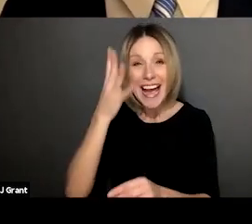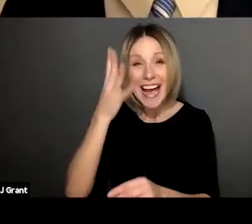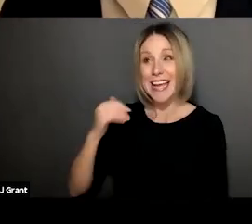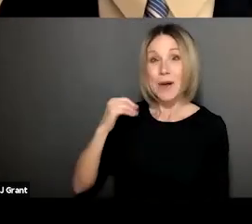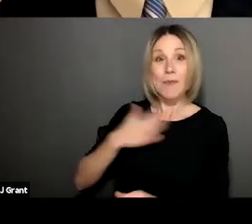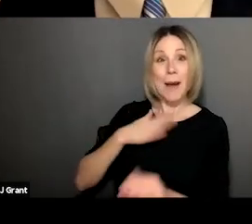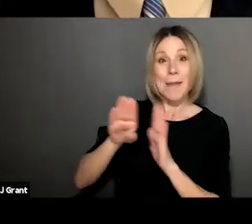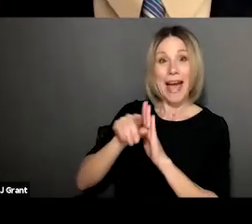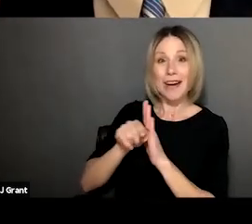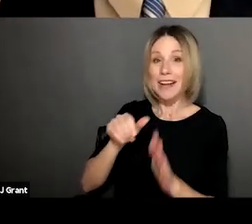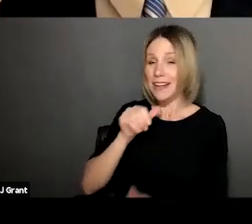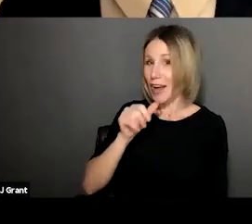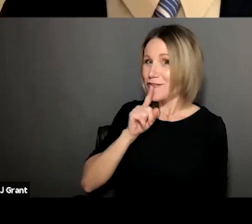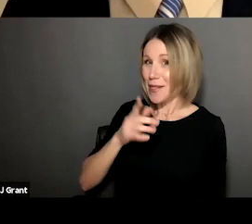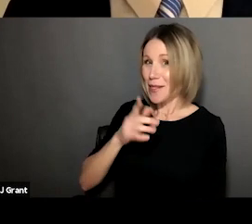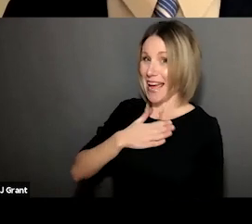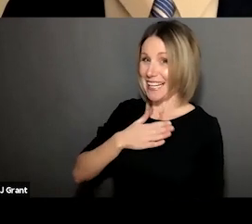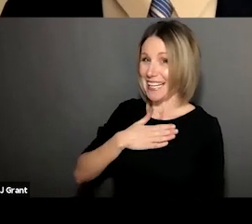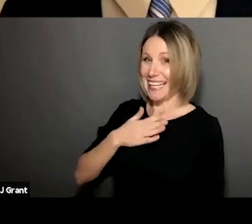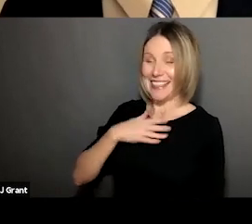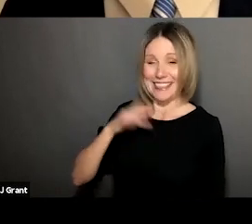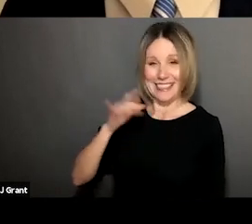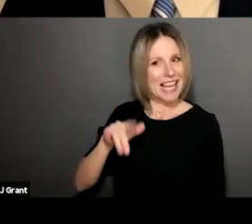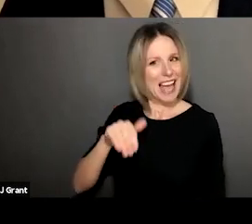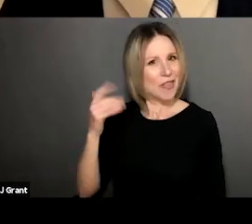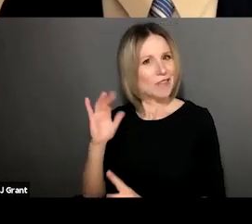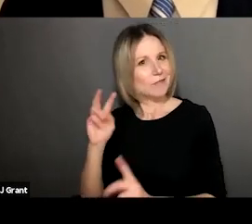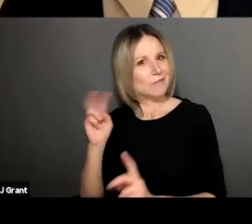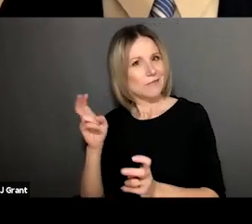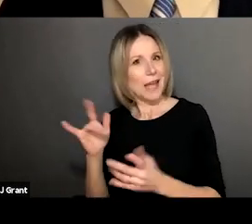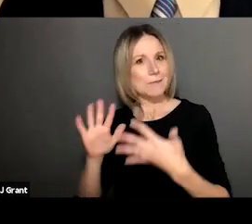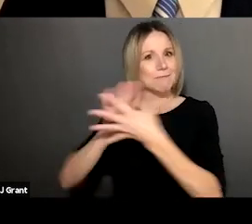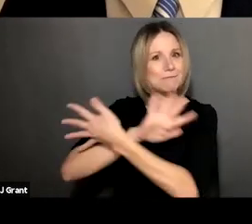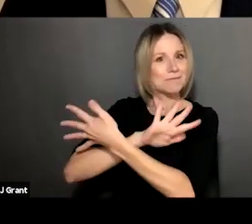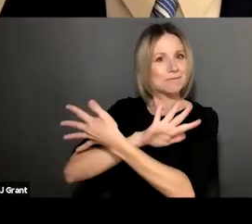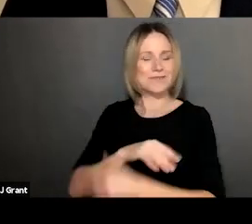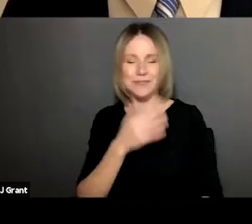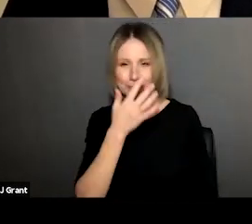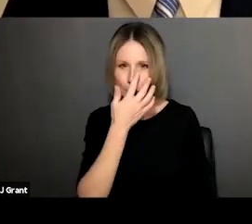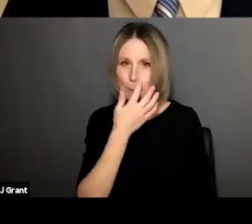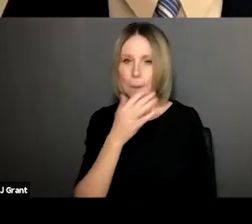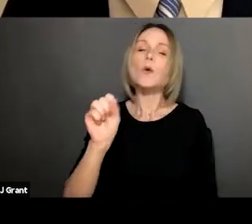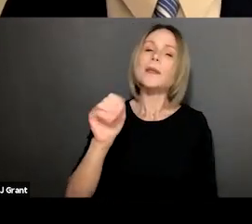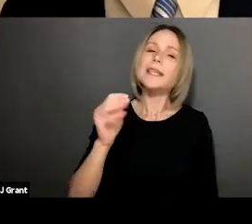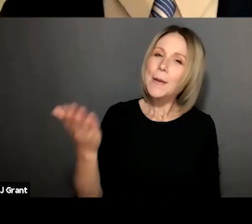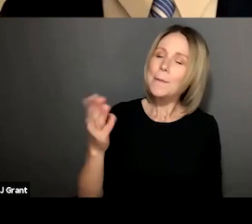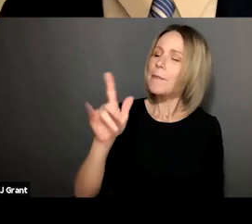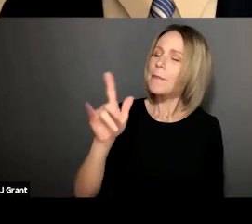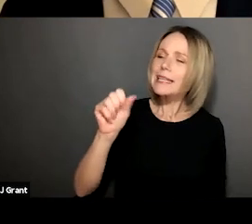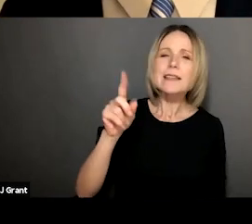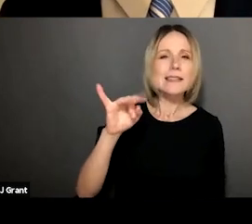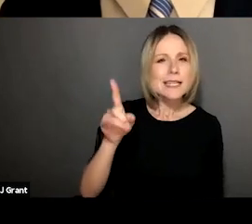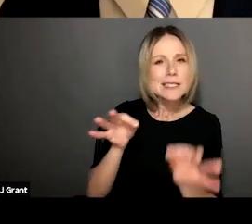get started by talking about Maine a little bit. So as Lisa said, you spent p- part of at least every year of your life here.